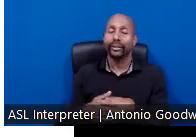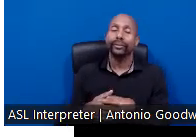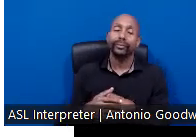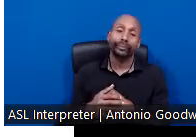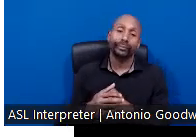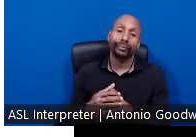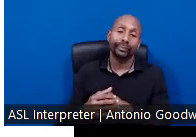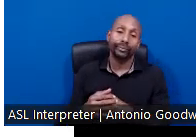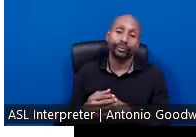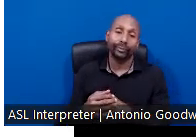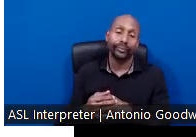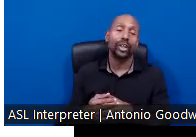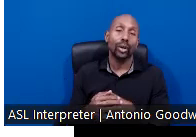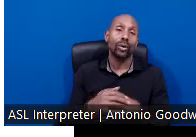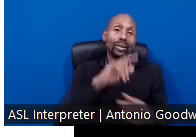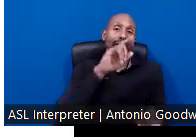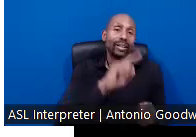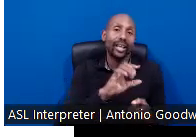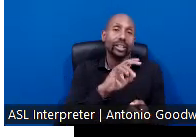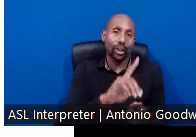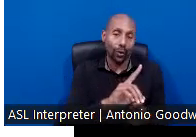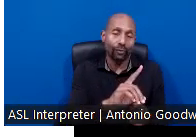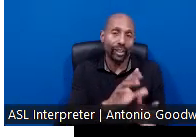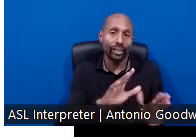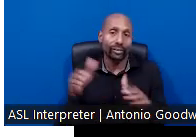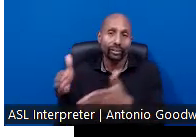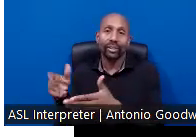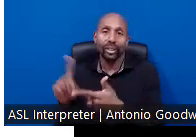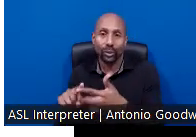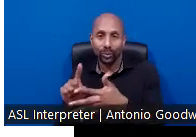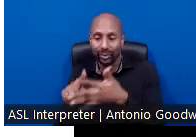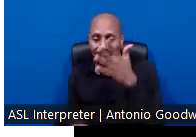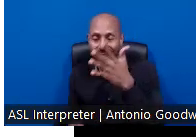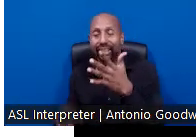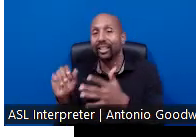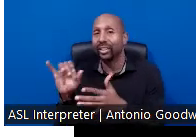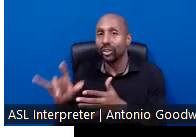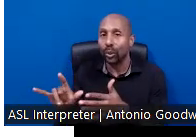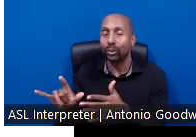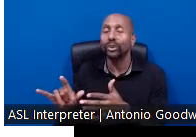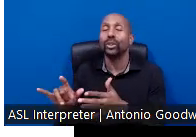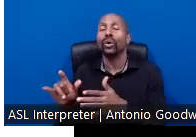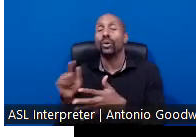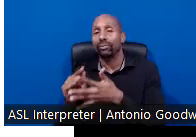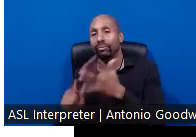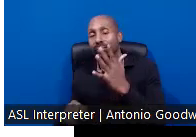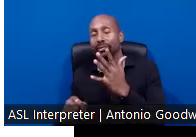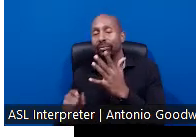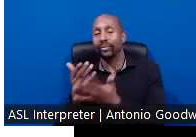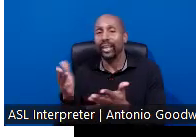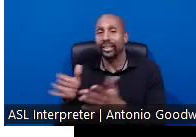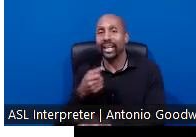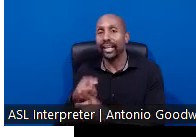branching away from COVID that were made much worse by the pandemic. But as we pivot, we're going to start focusing a lot more on those ideas